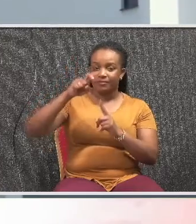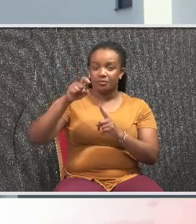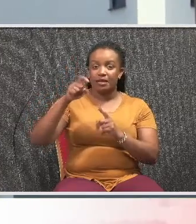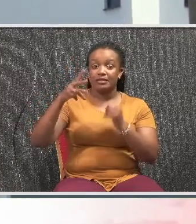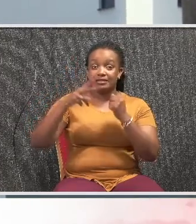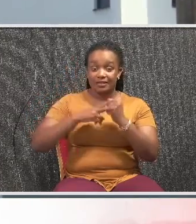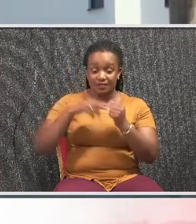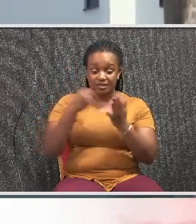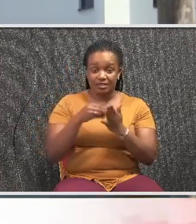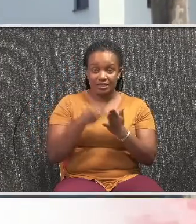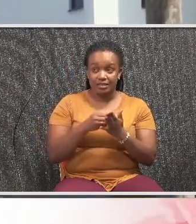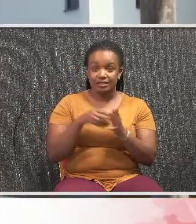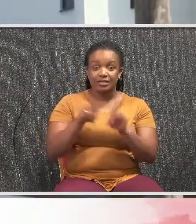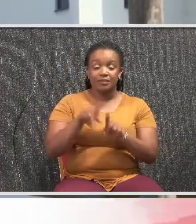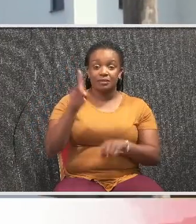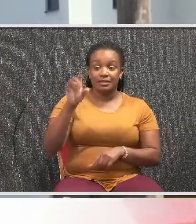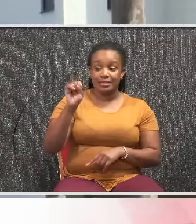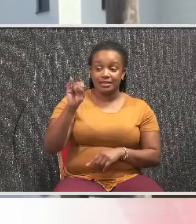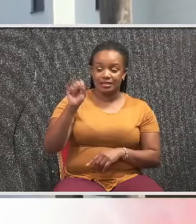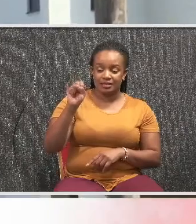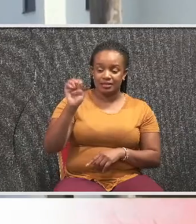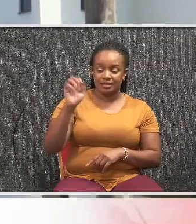7 shillings 58 cents, while diesel will go up by